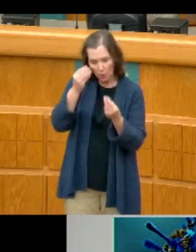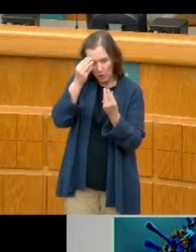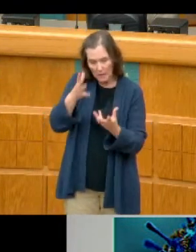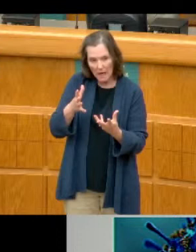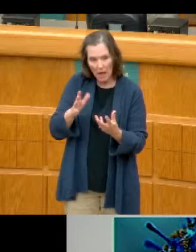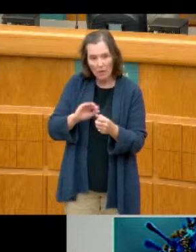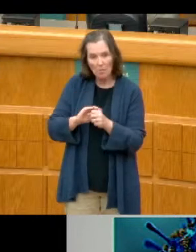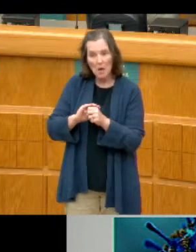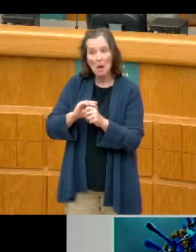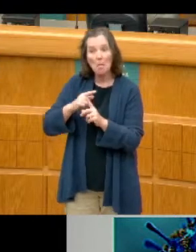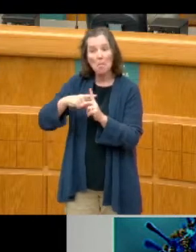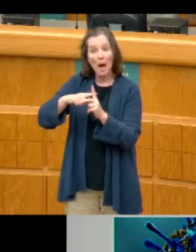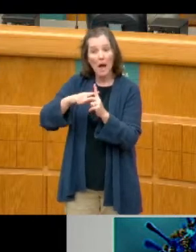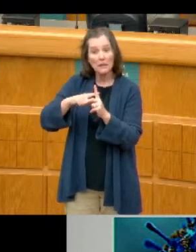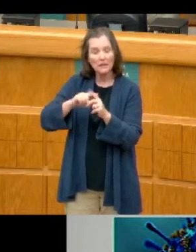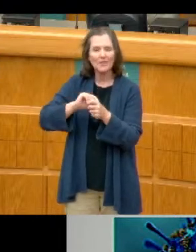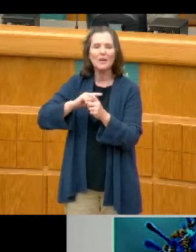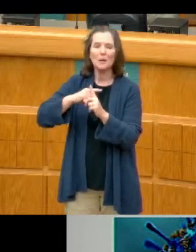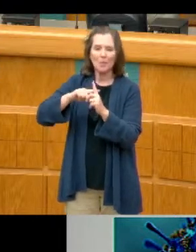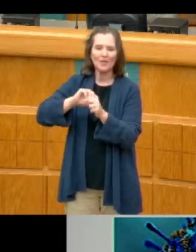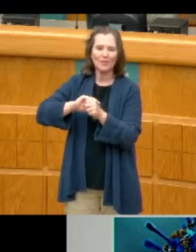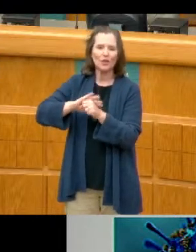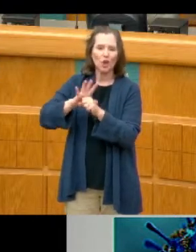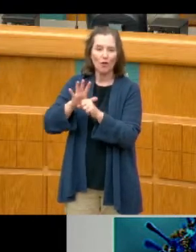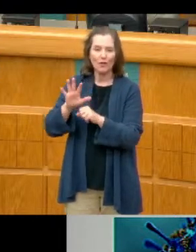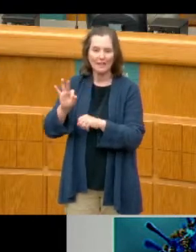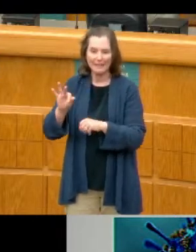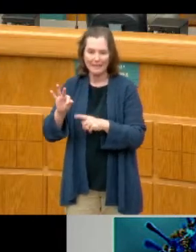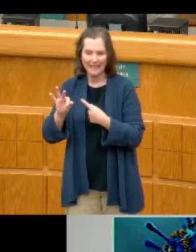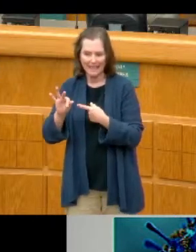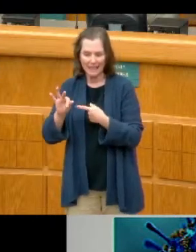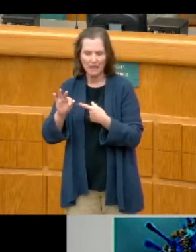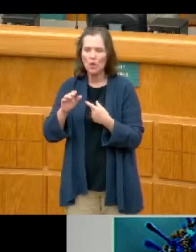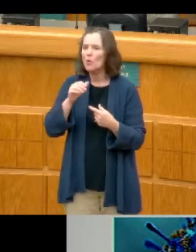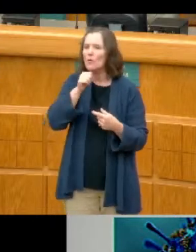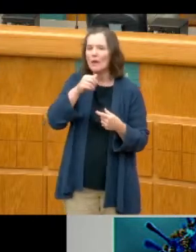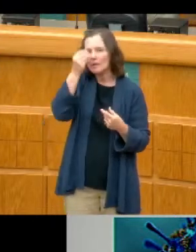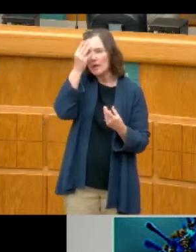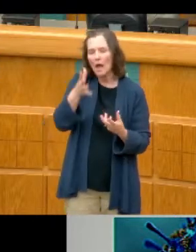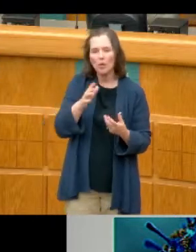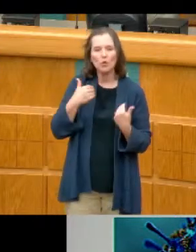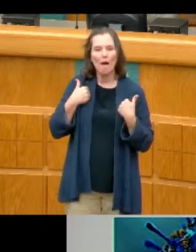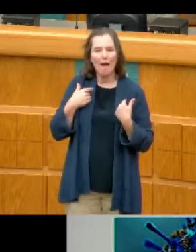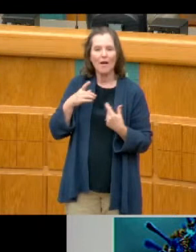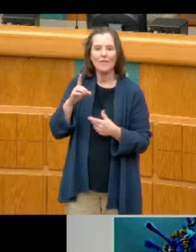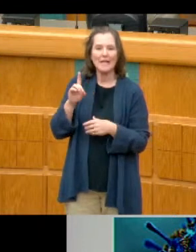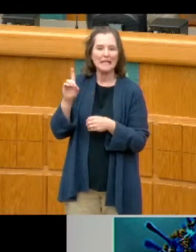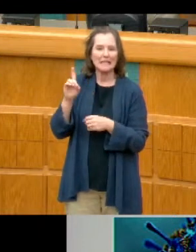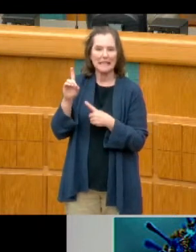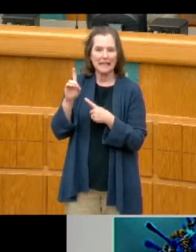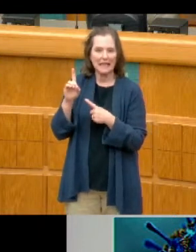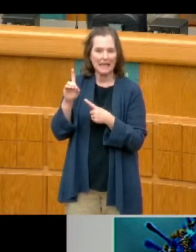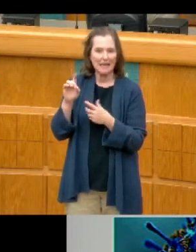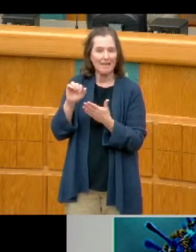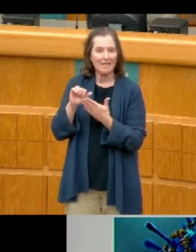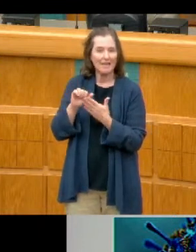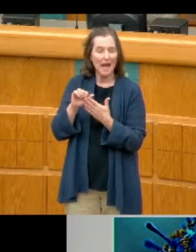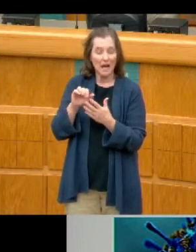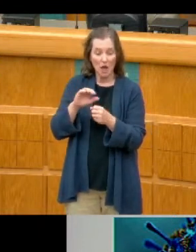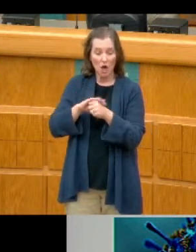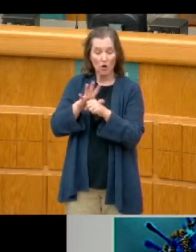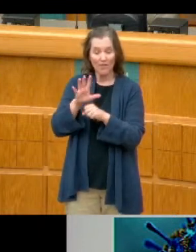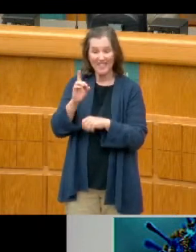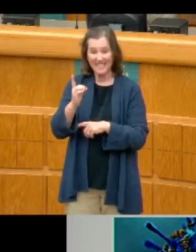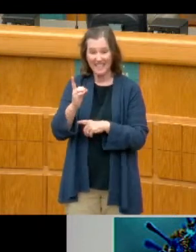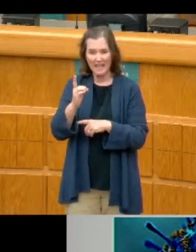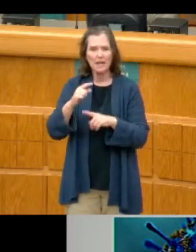for COVID-19. We don't tell them they're positive for COVID-19 and they have Delta. Delta is an entirely different test to genosequence,